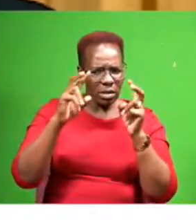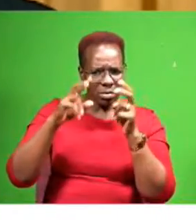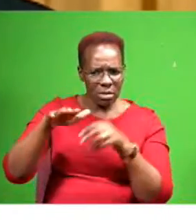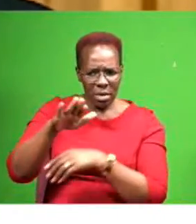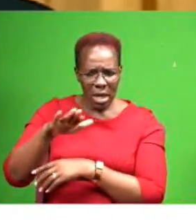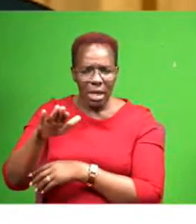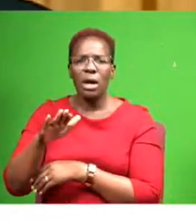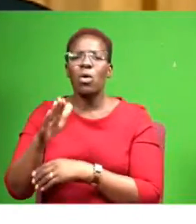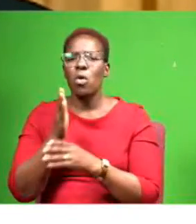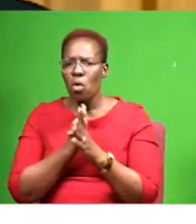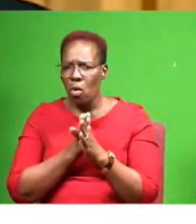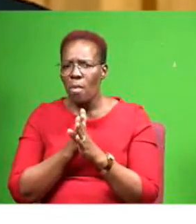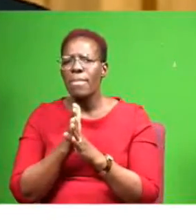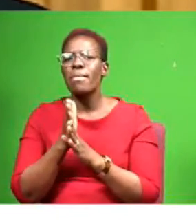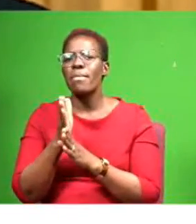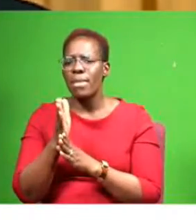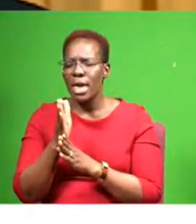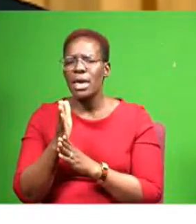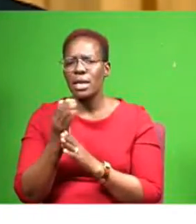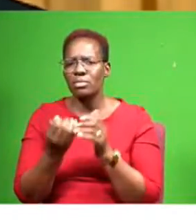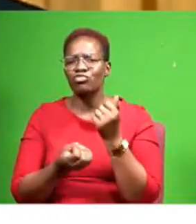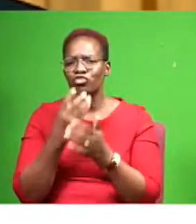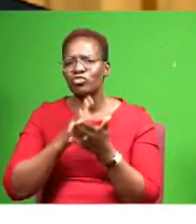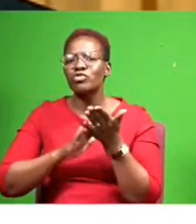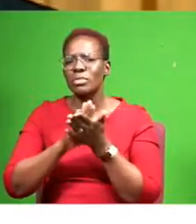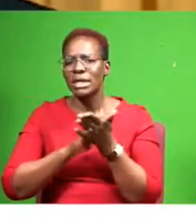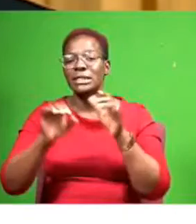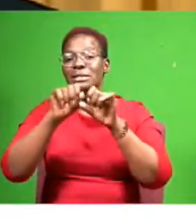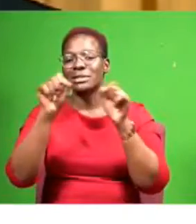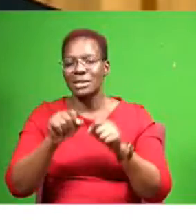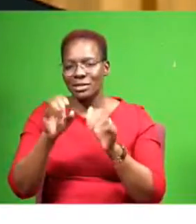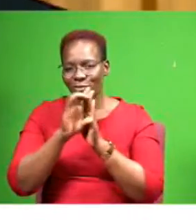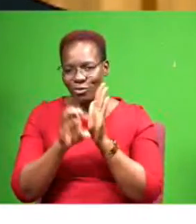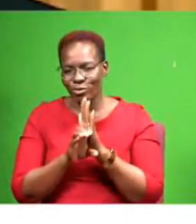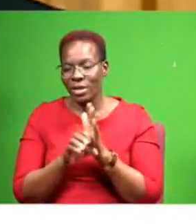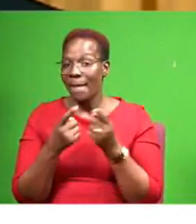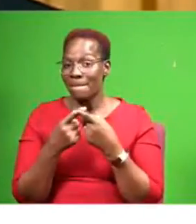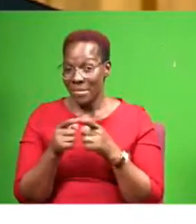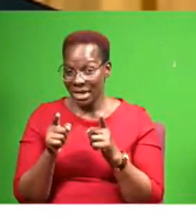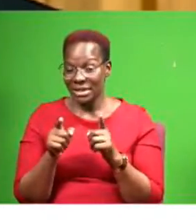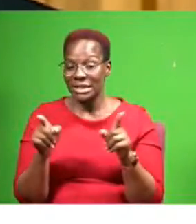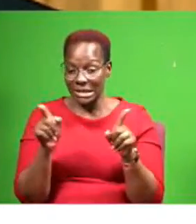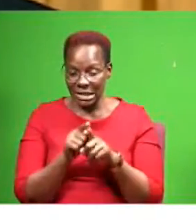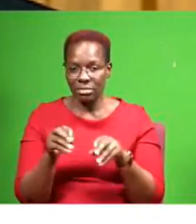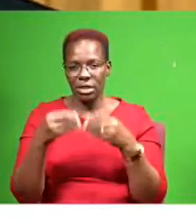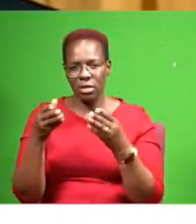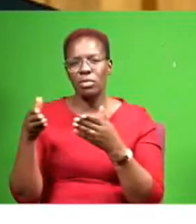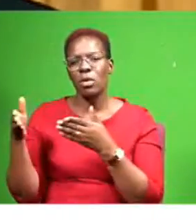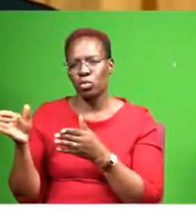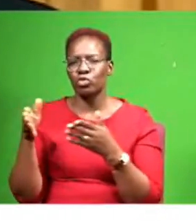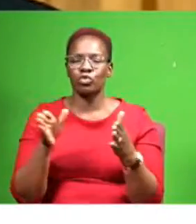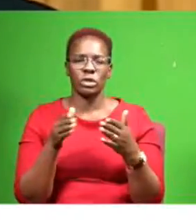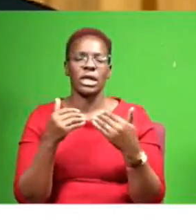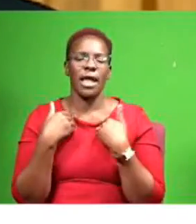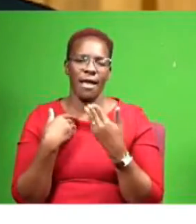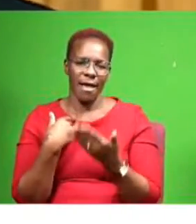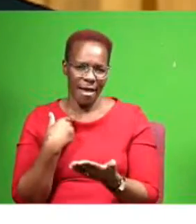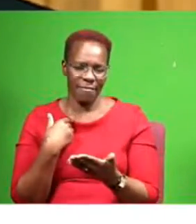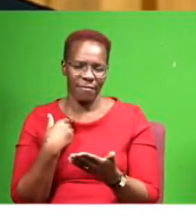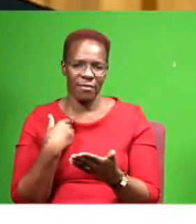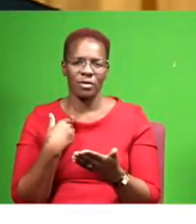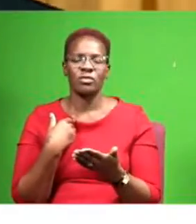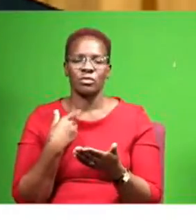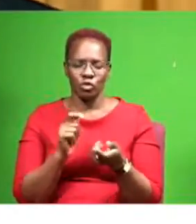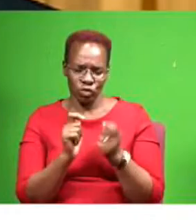main pillars forming the basic structure of the Constitution, nonetheless provided a leeway for amendment of these thematic